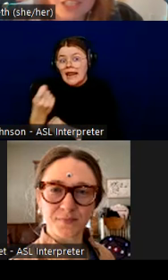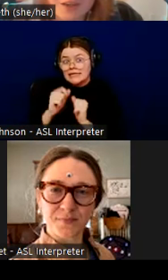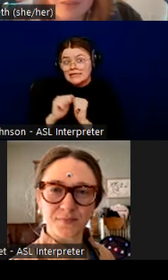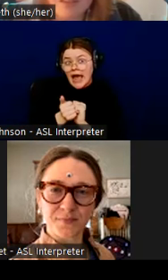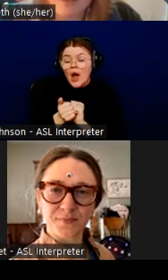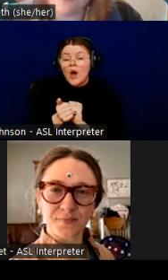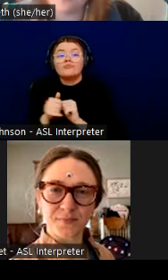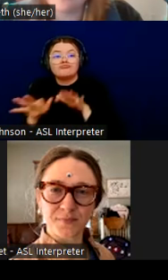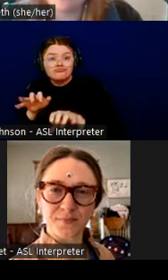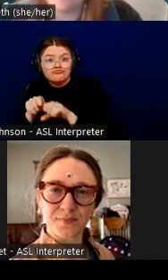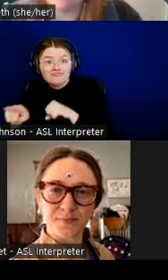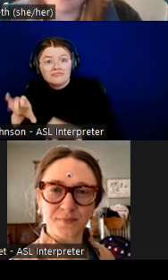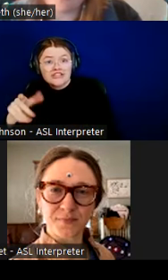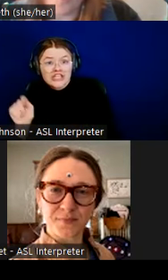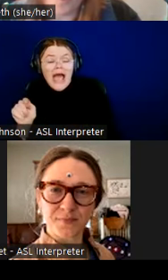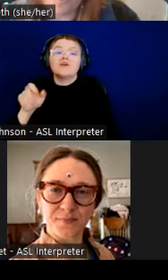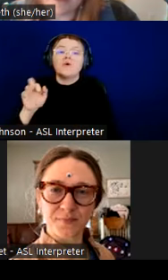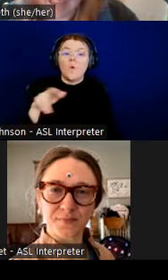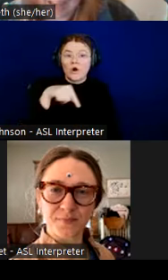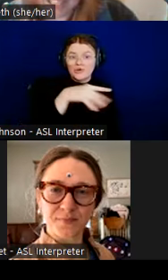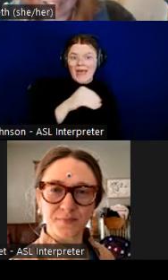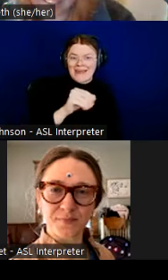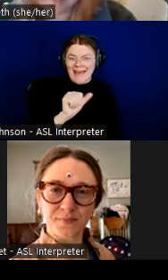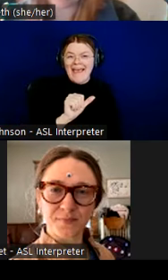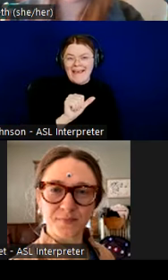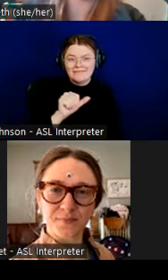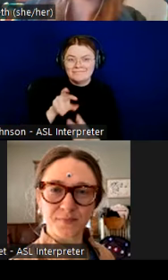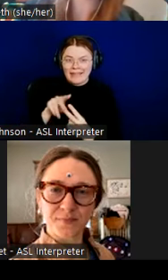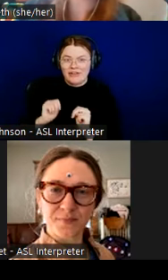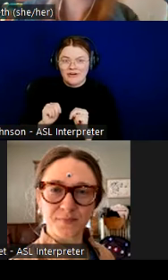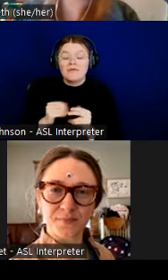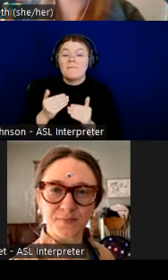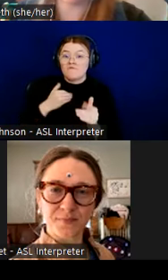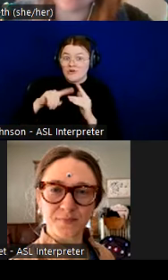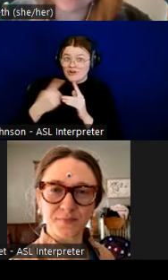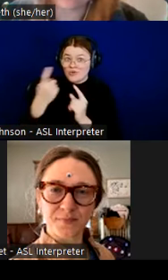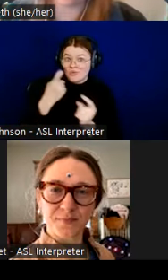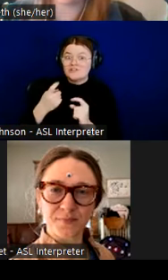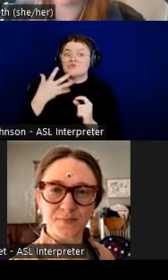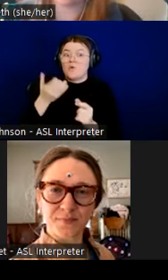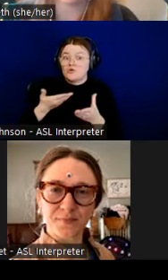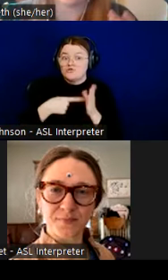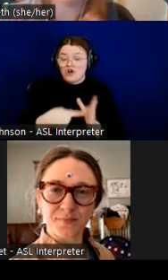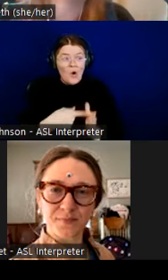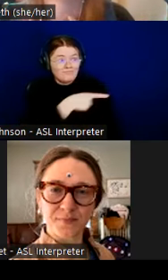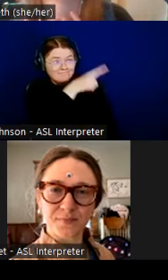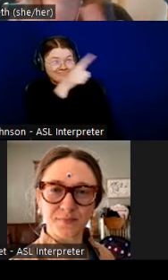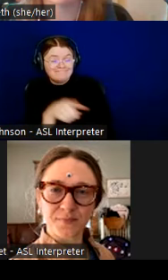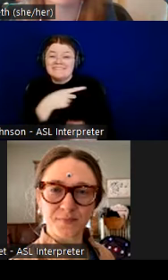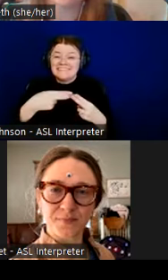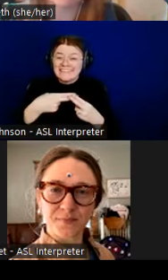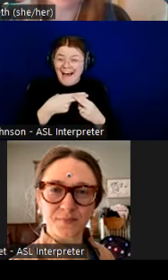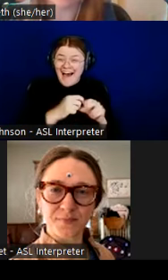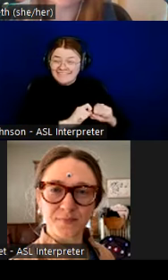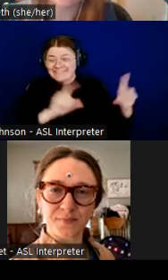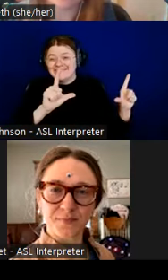those, I want to share with you this whole page of further reading and resources. There is